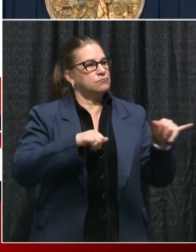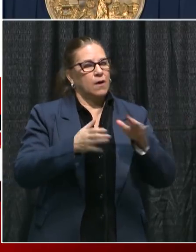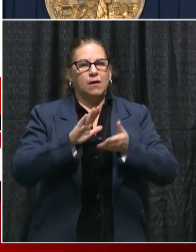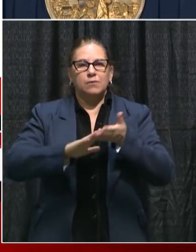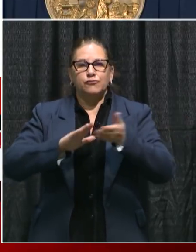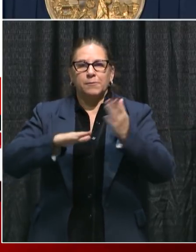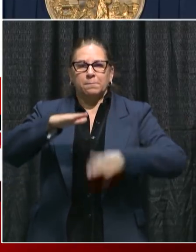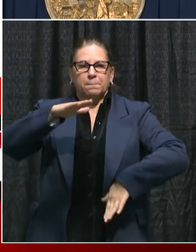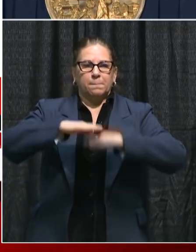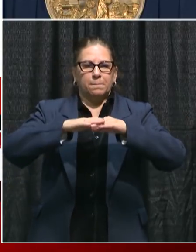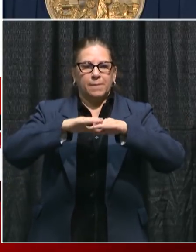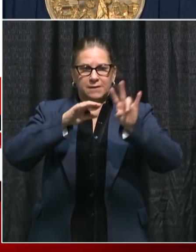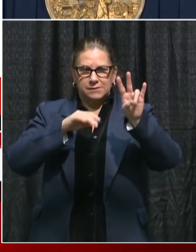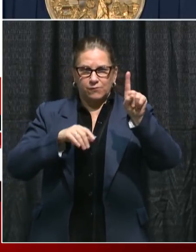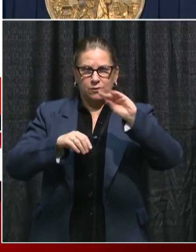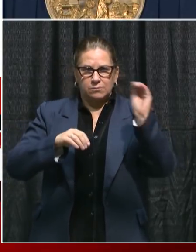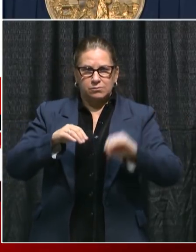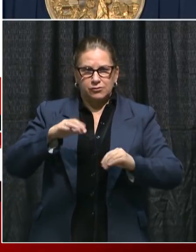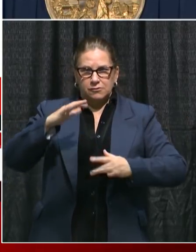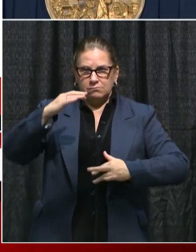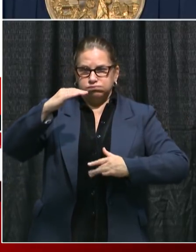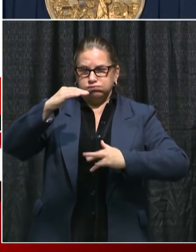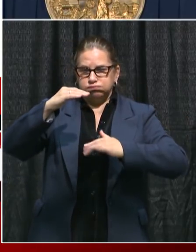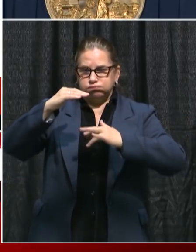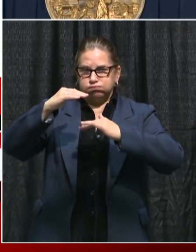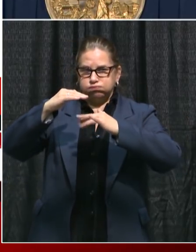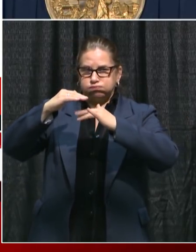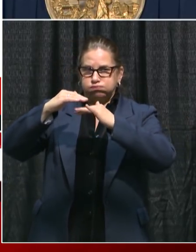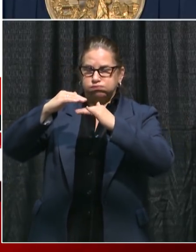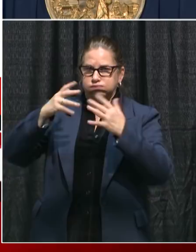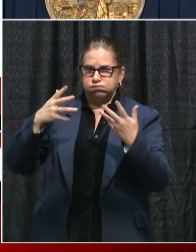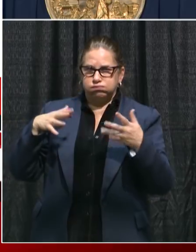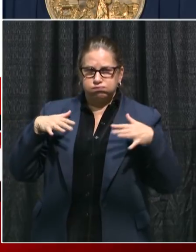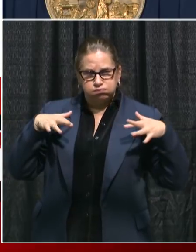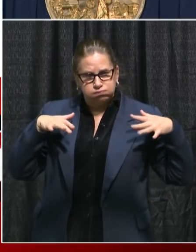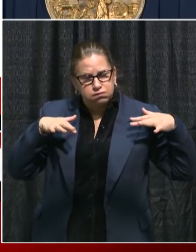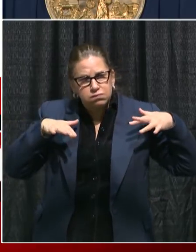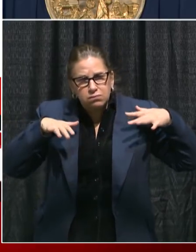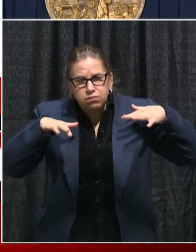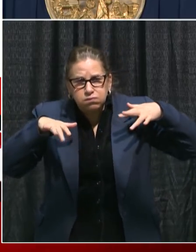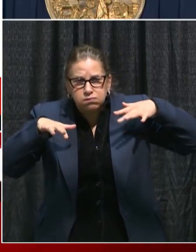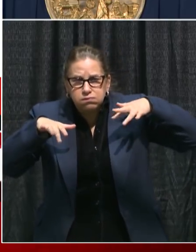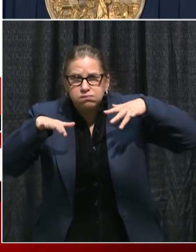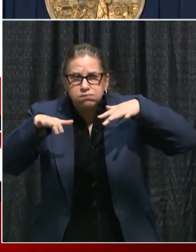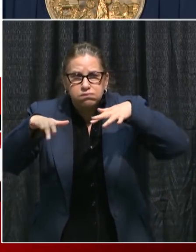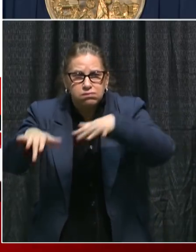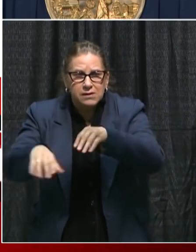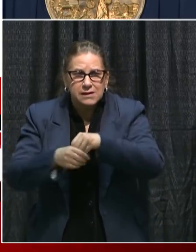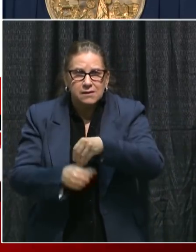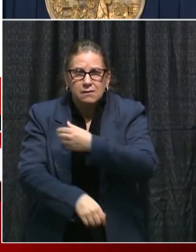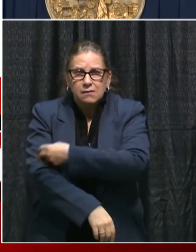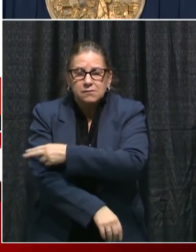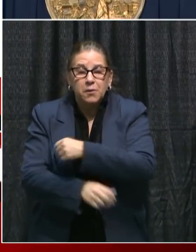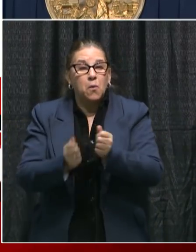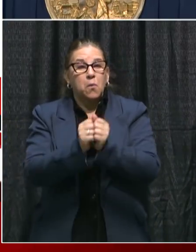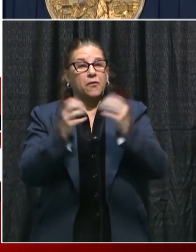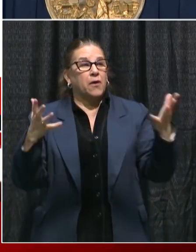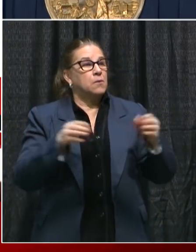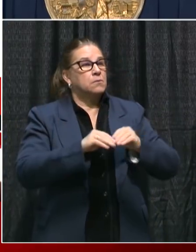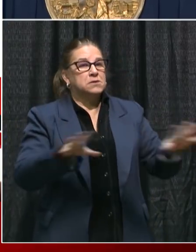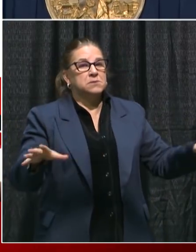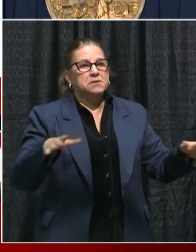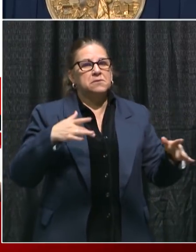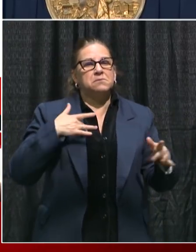facilities. Normally, without a pandemic, our acute care hospitals operate around 75% of